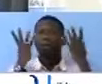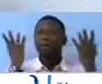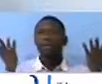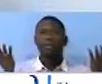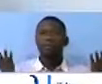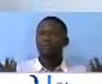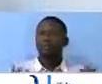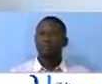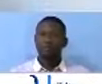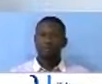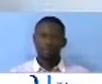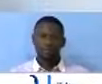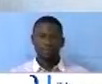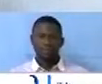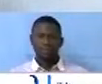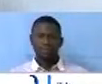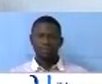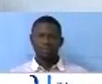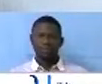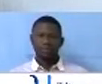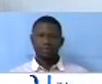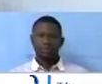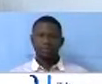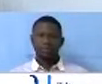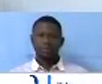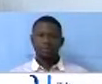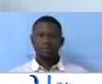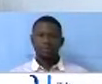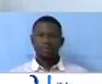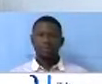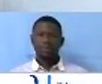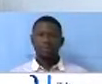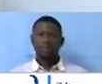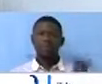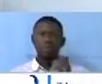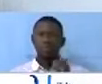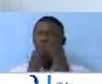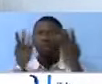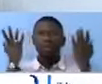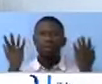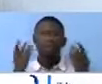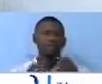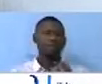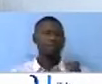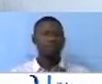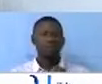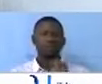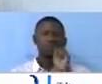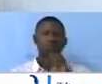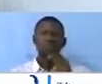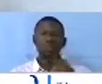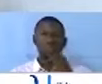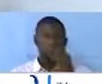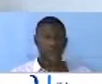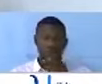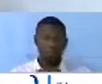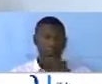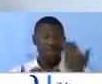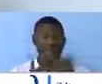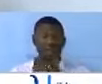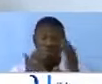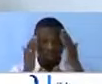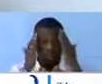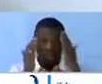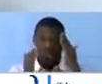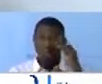warlade. What is shocking? Your lack of knowledge of the place called Bamba Dinka. Linga wahne yo hamulo palace